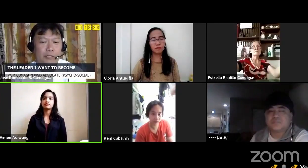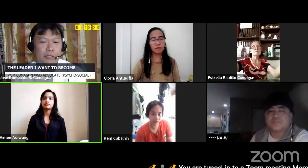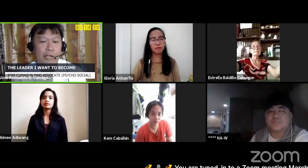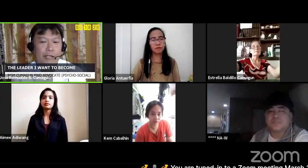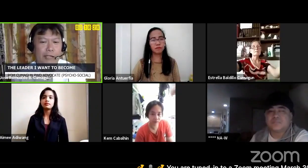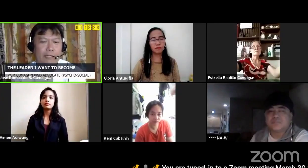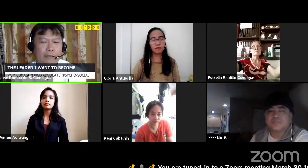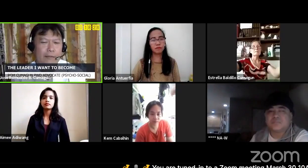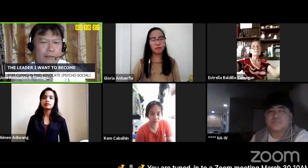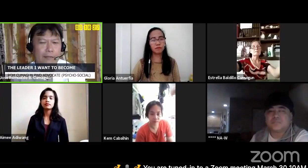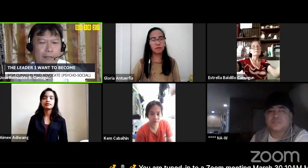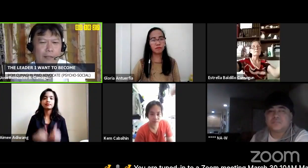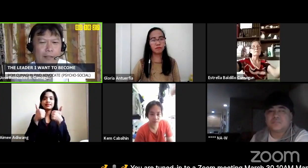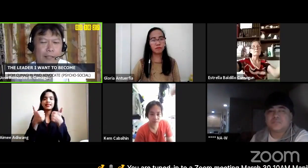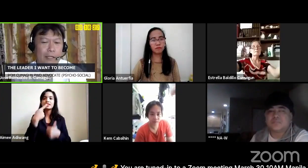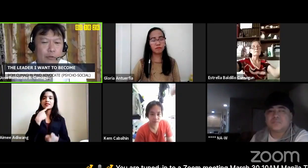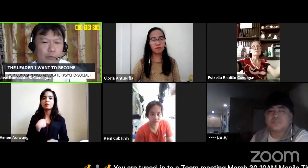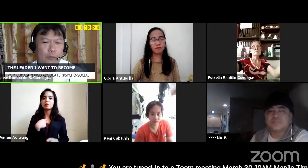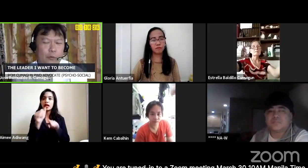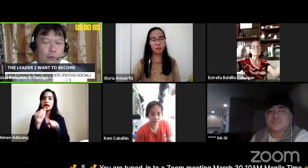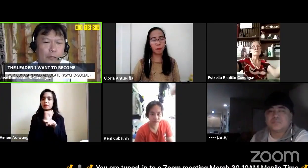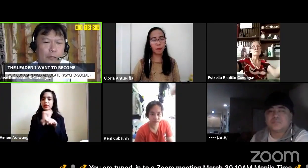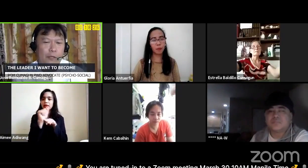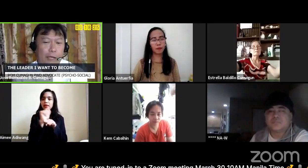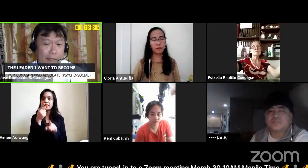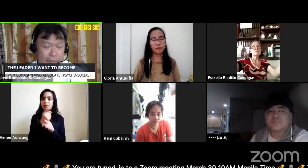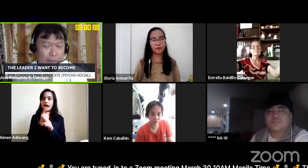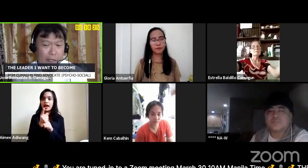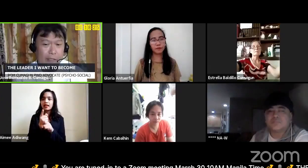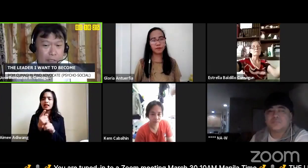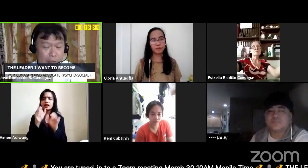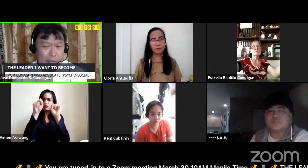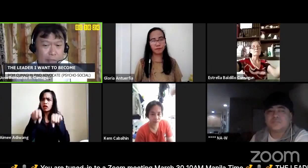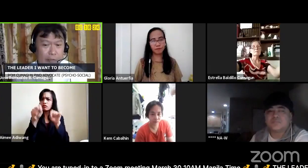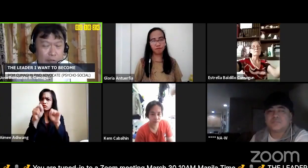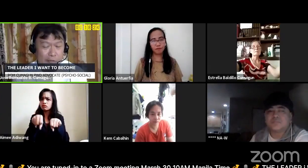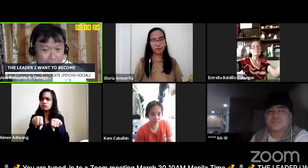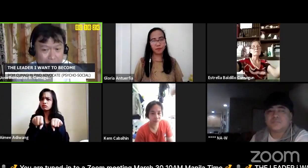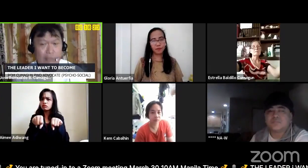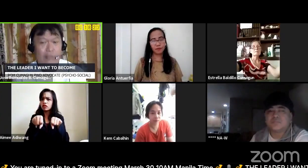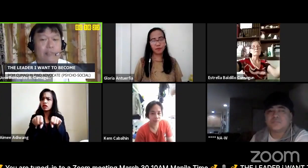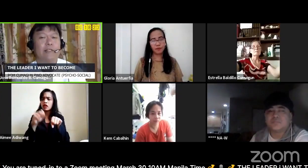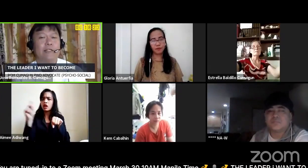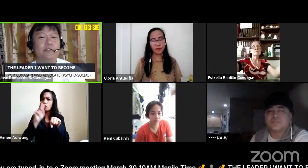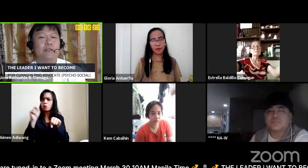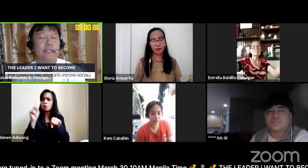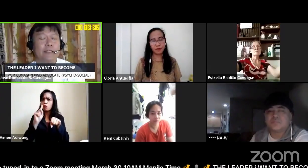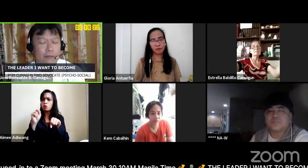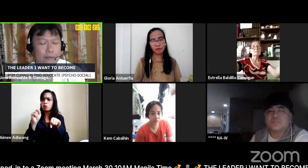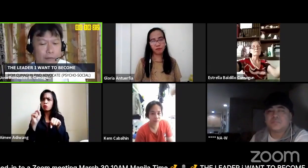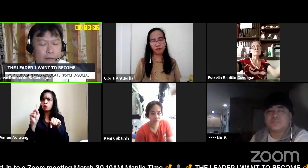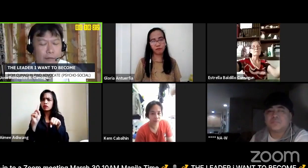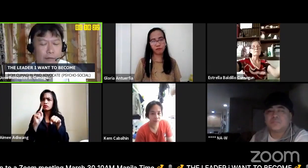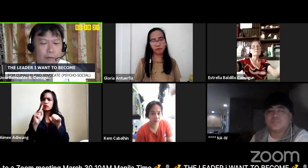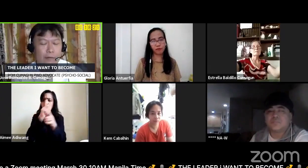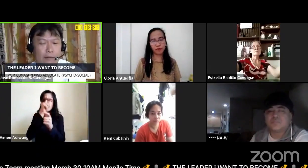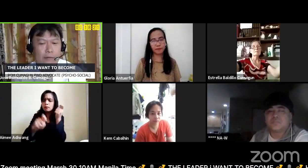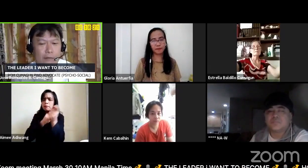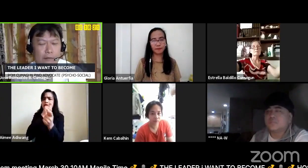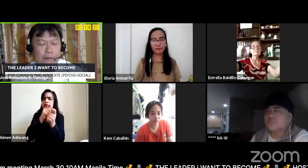Mhm. You mentioned training. Can you identify certain trainings that you need?